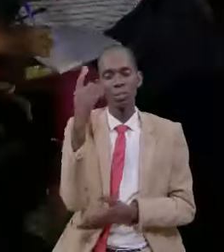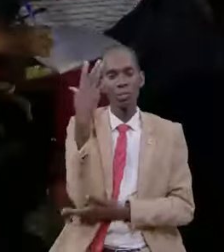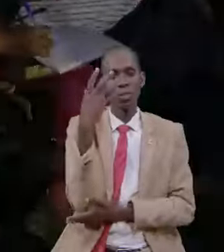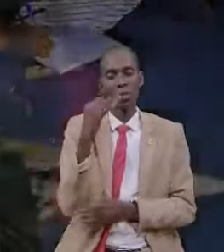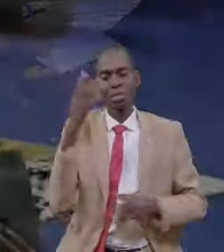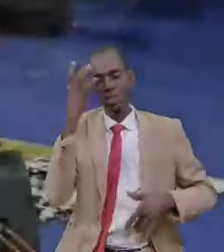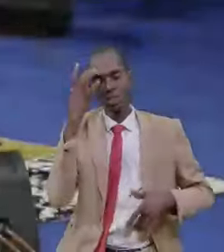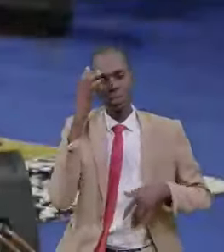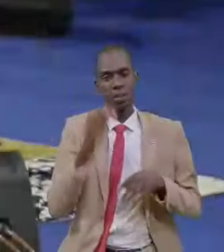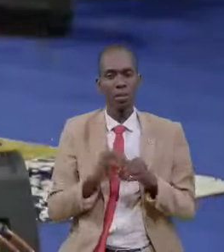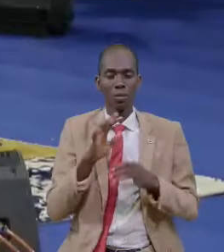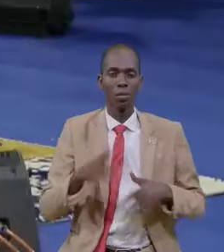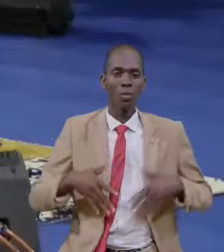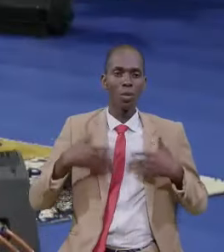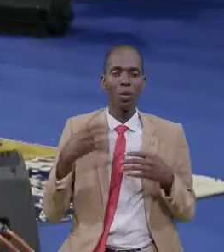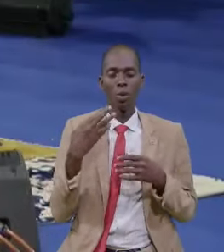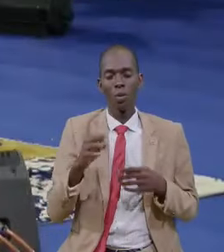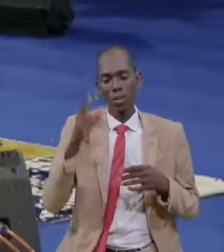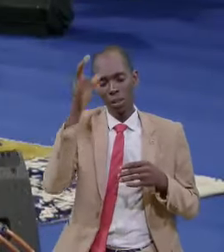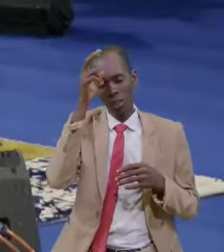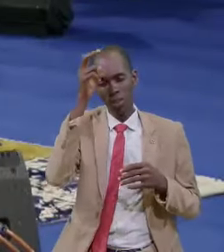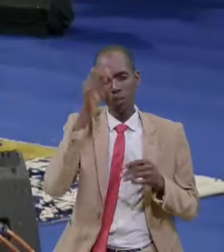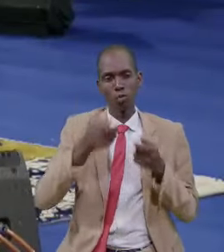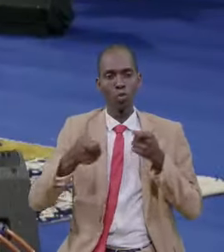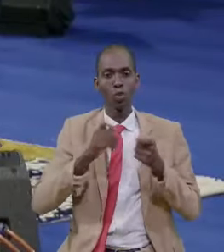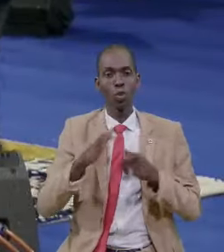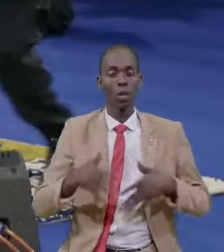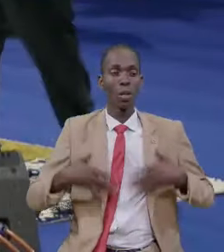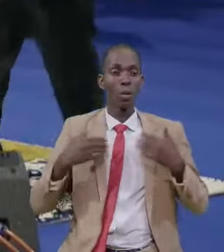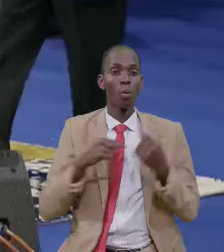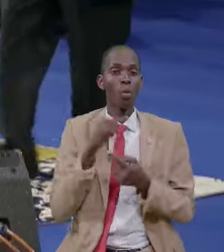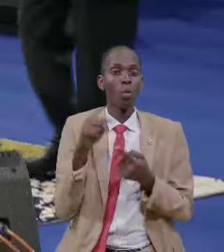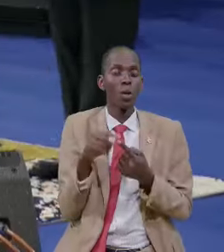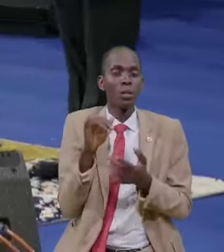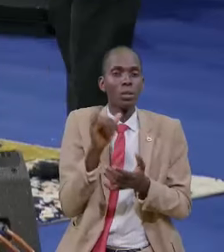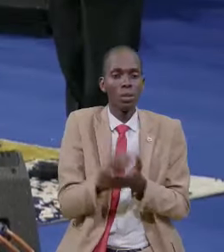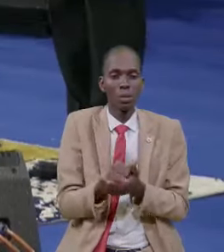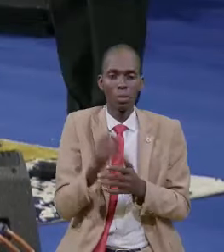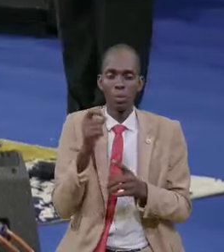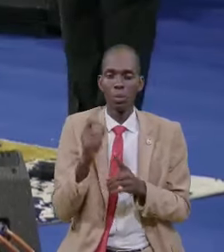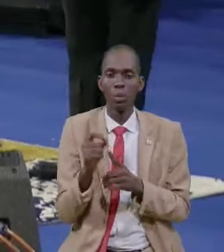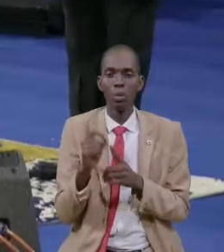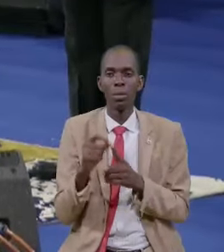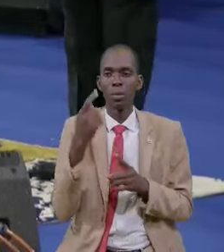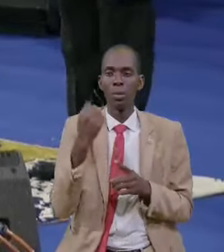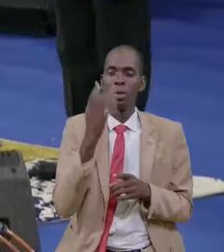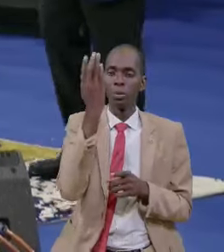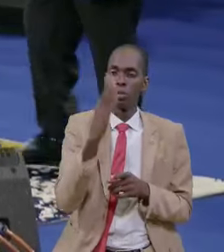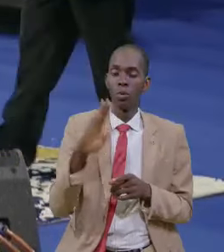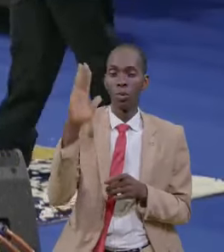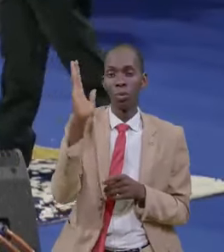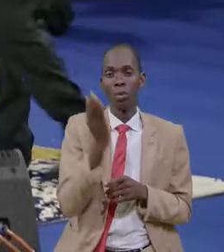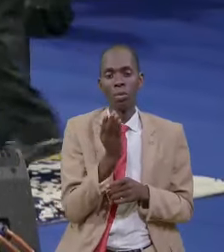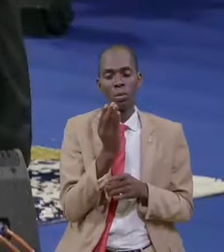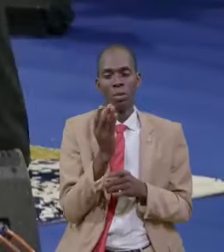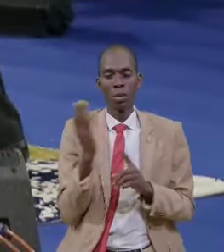of demon possession in your life. When that word, the sword, when it cuts it down,